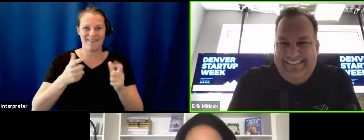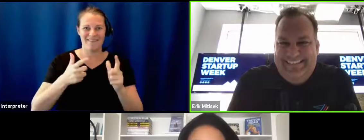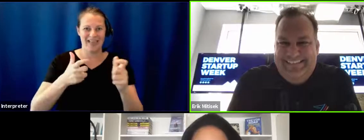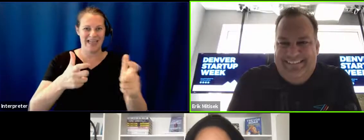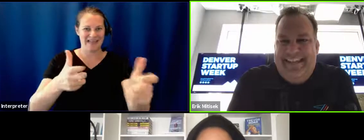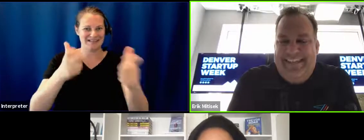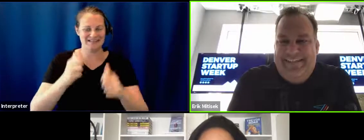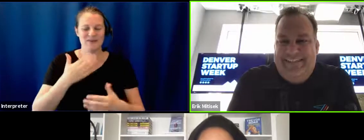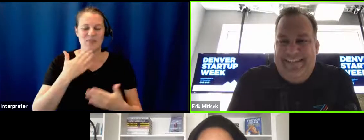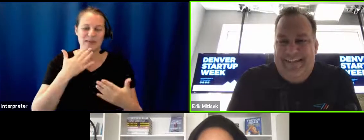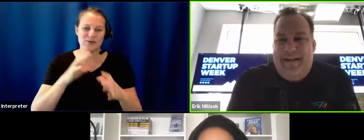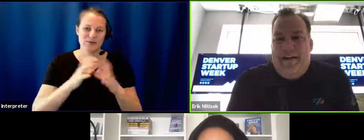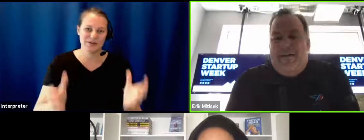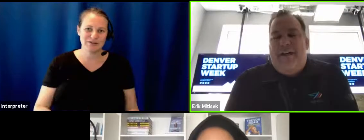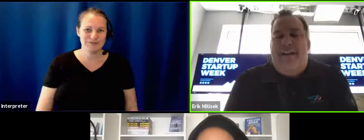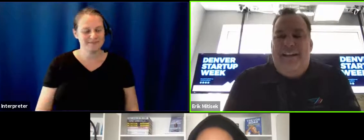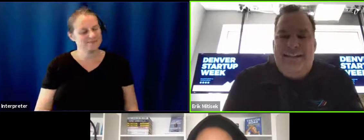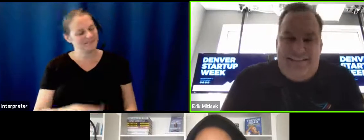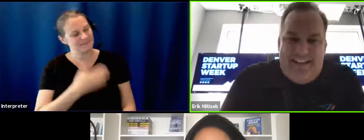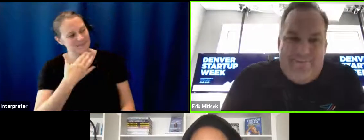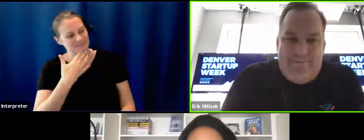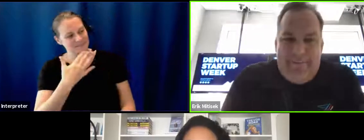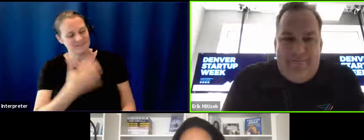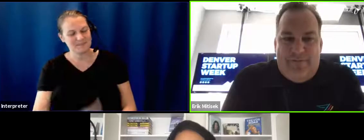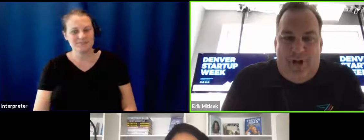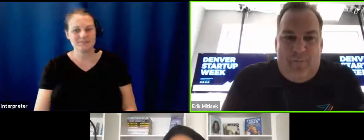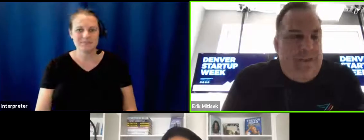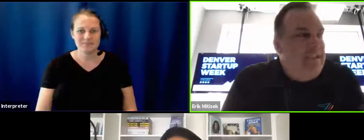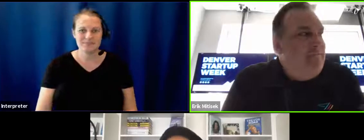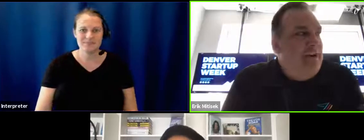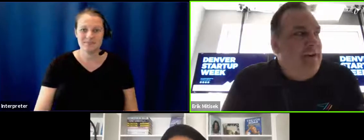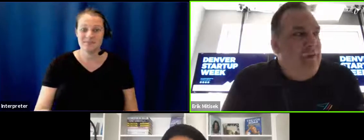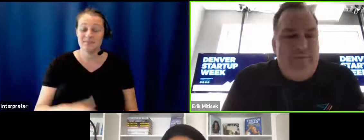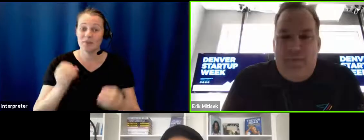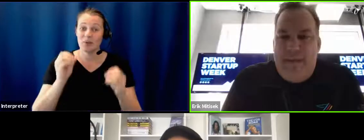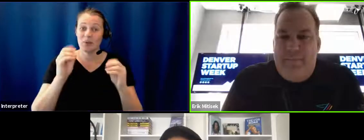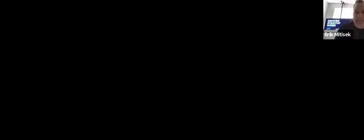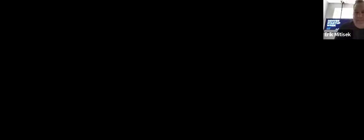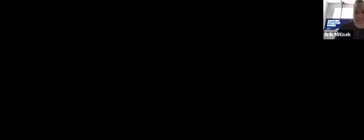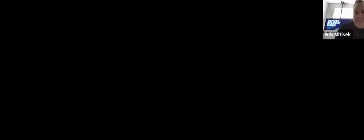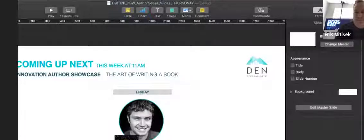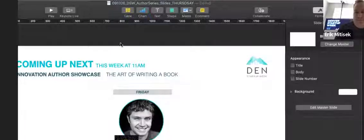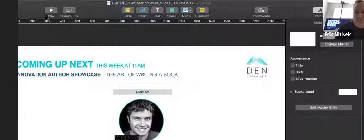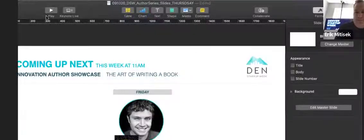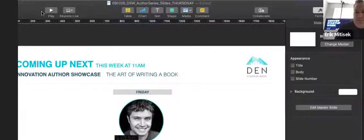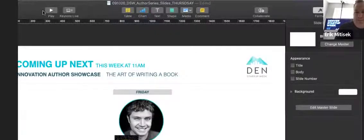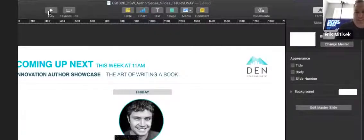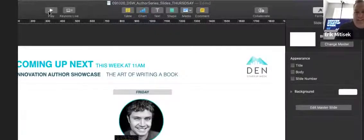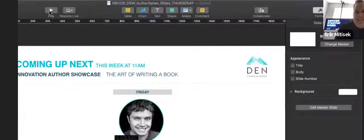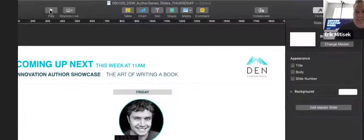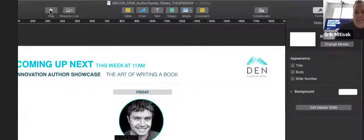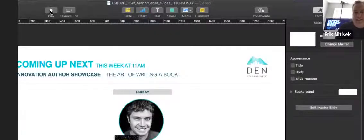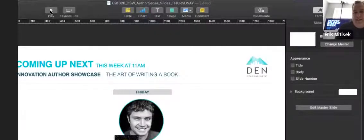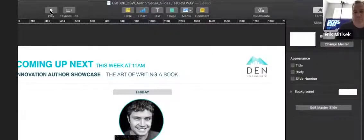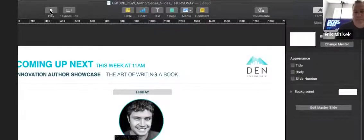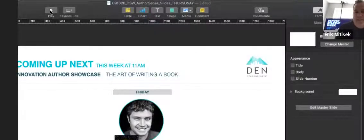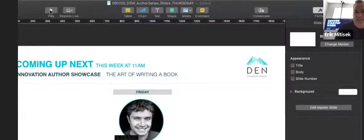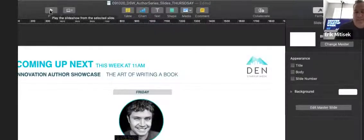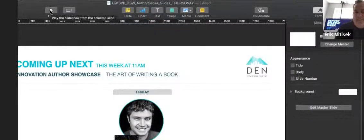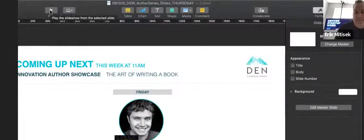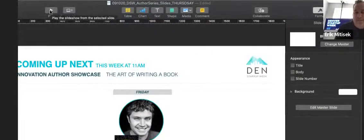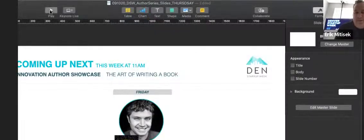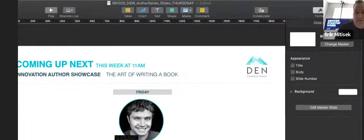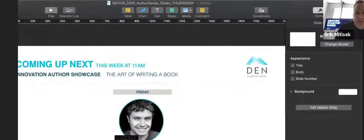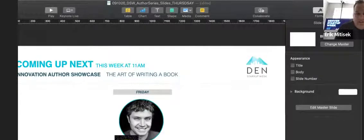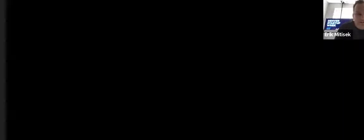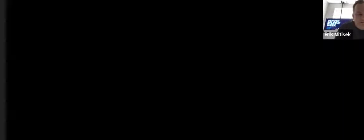much. Thank you. All right, audience, Denver Startup Week, wherever you may be, thank you so much for tuning in today. We can't